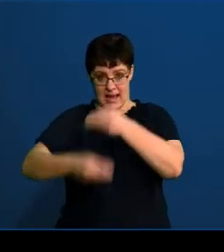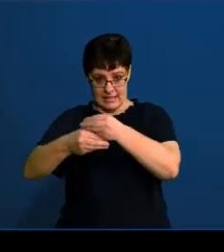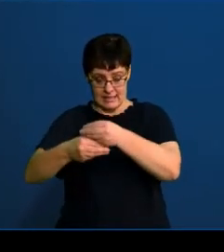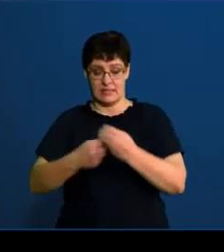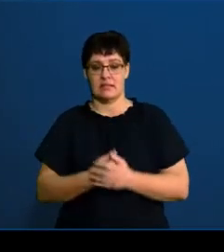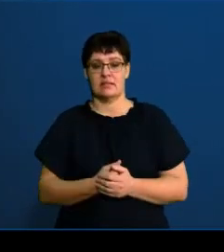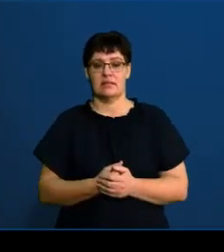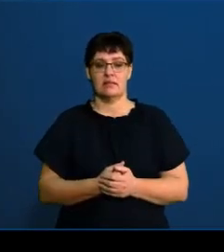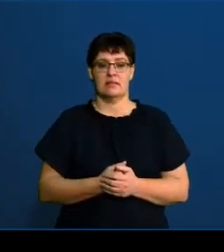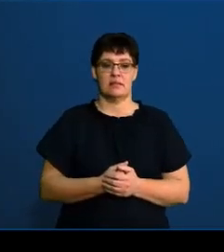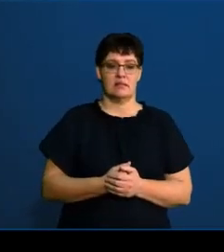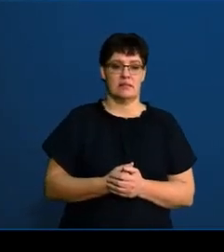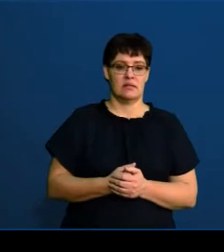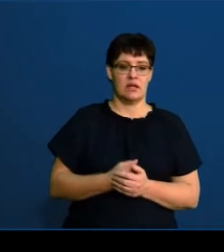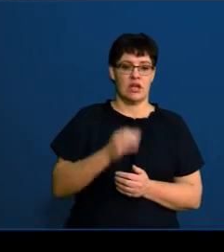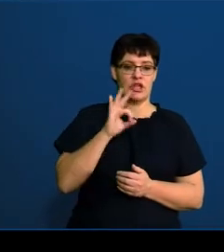plus 35.16.